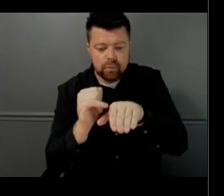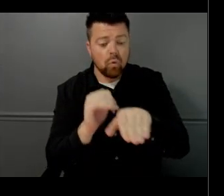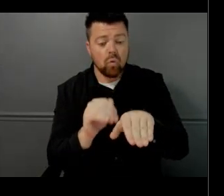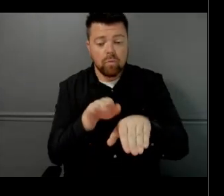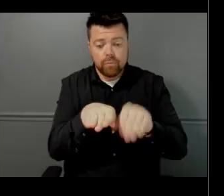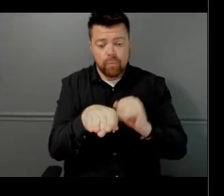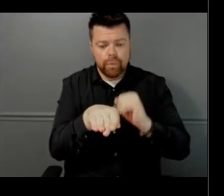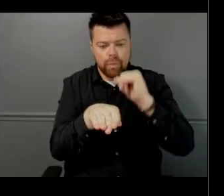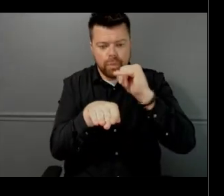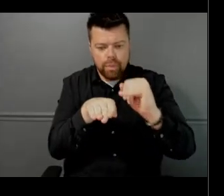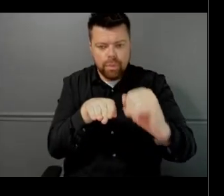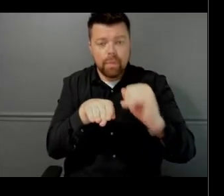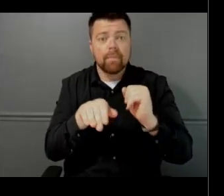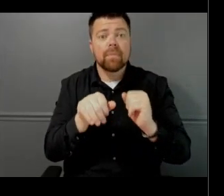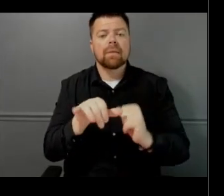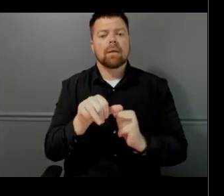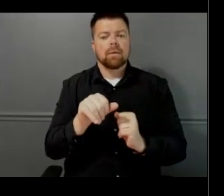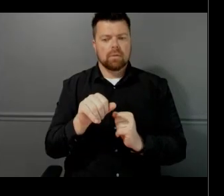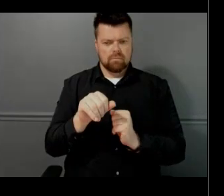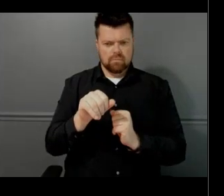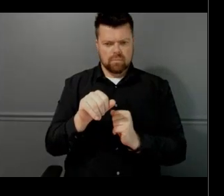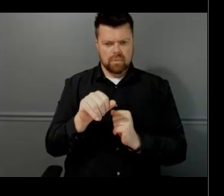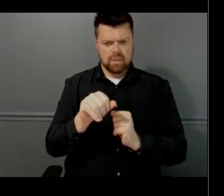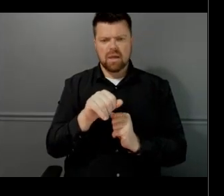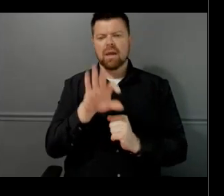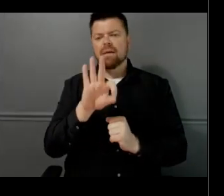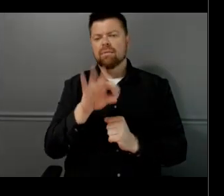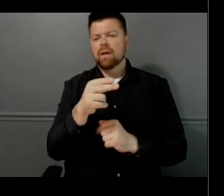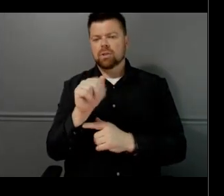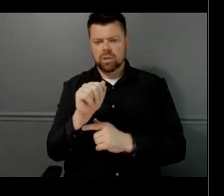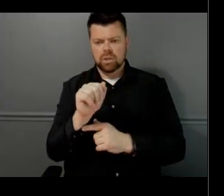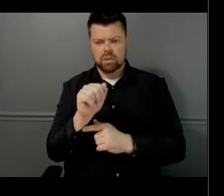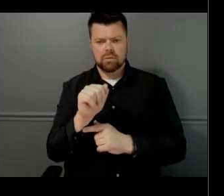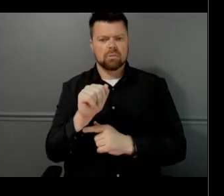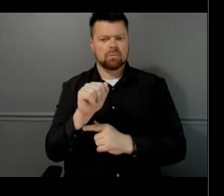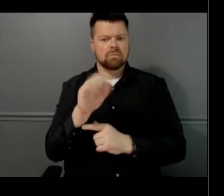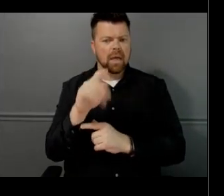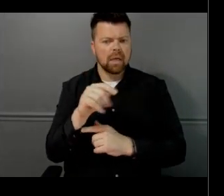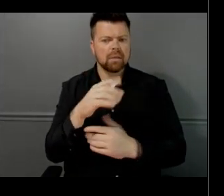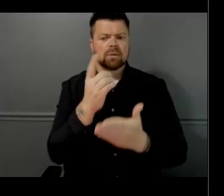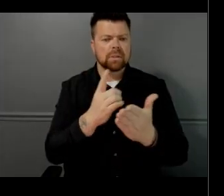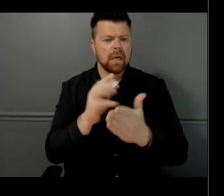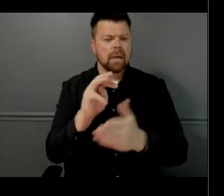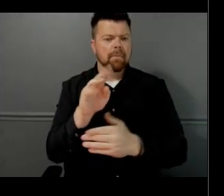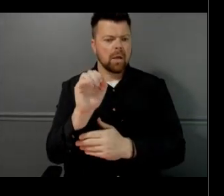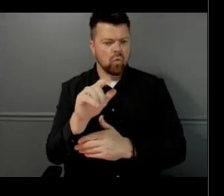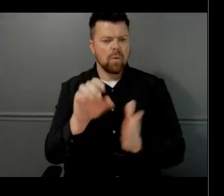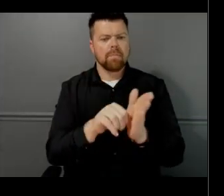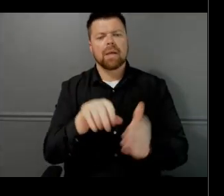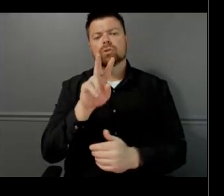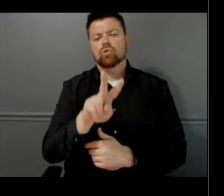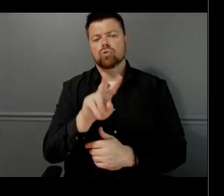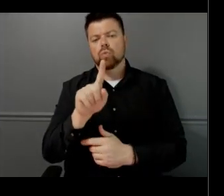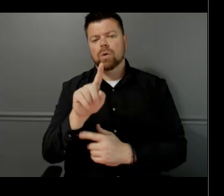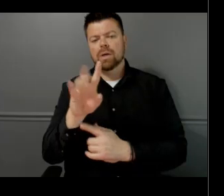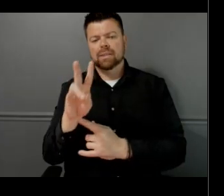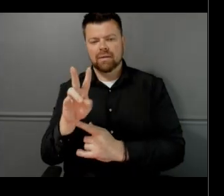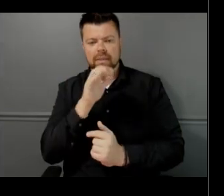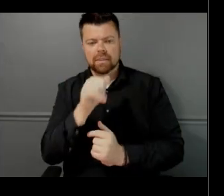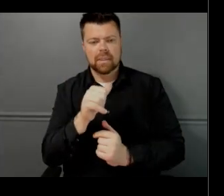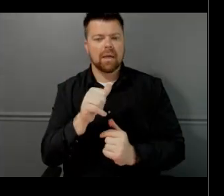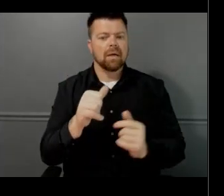page 2.17. However, the Fair Housing Act Design Manual does not contain references to alterations